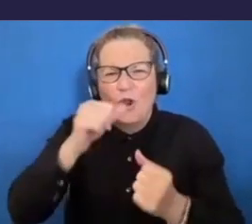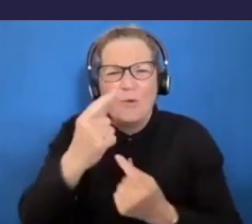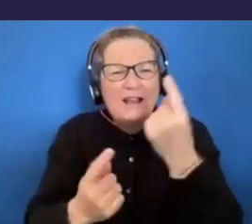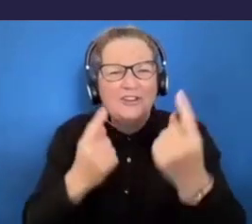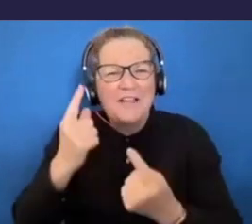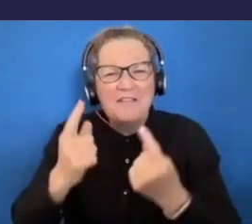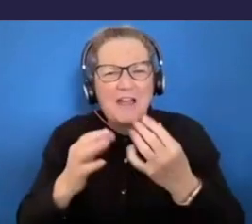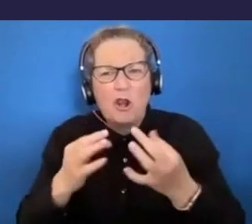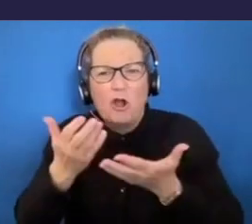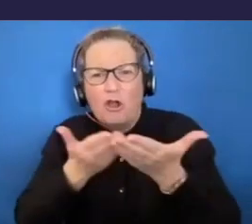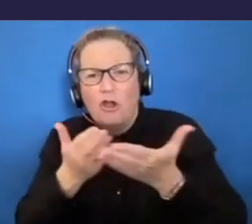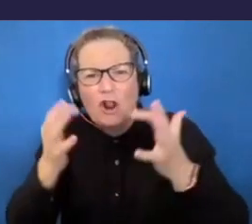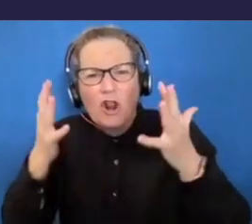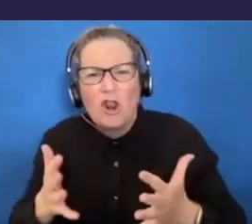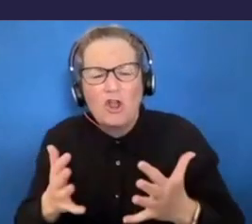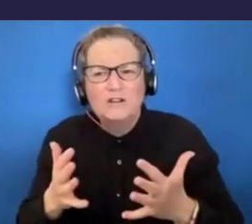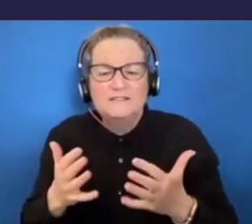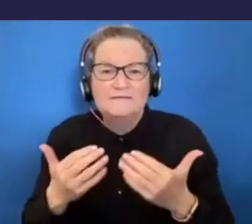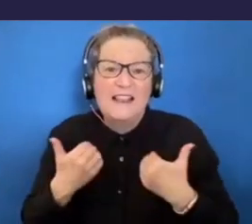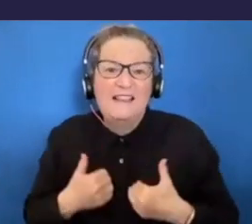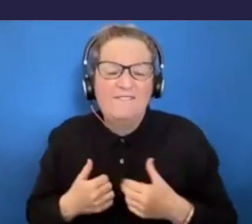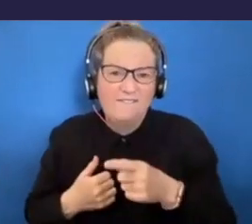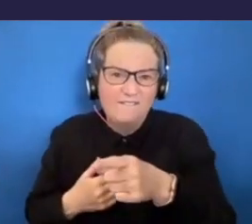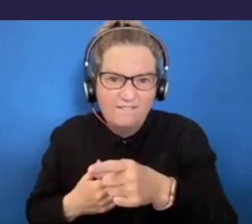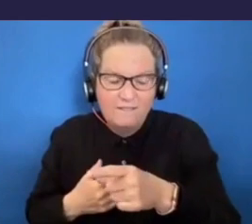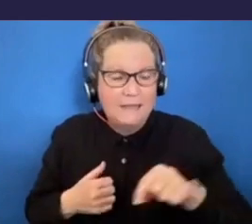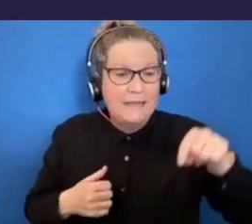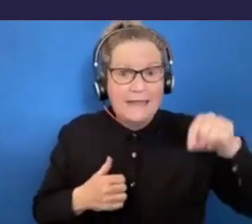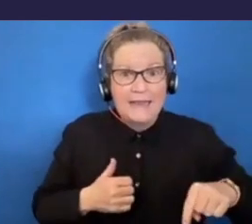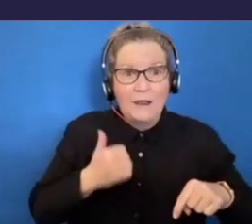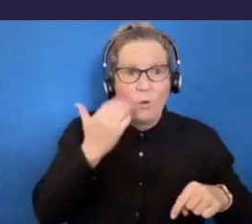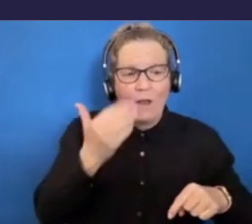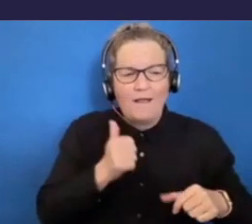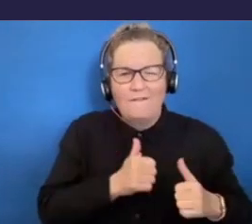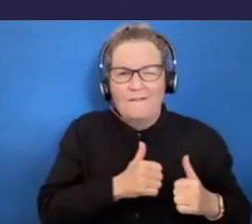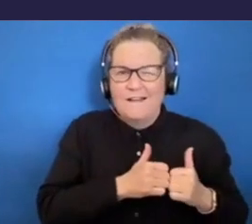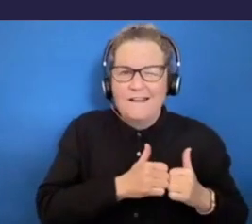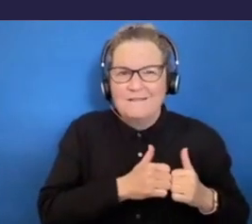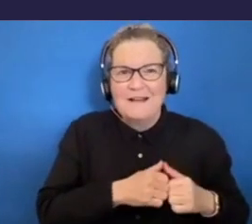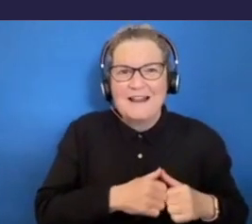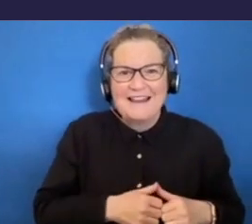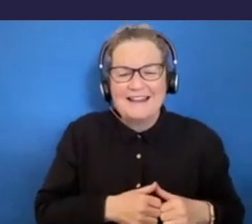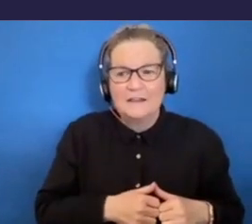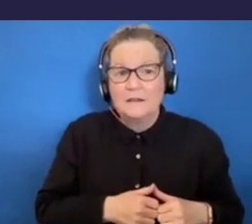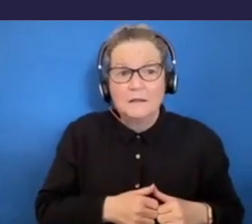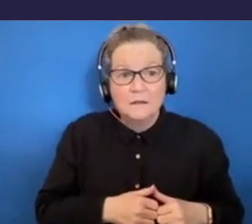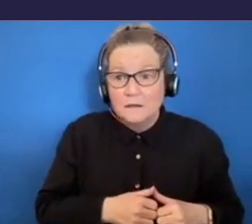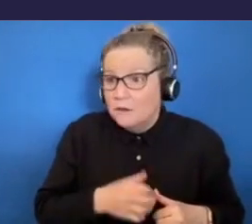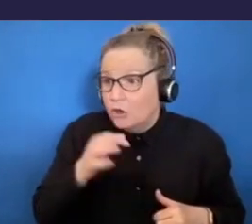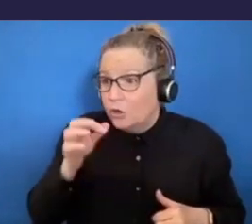much. And here, it's like you've always got a buddy. Do you have some questions for me?